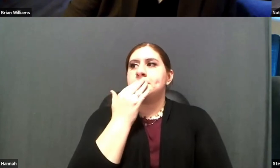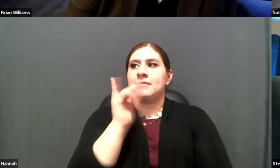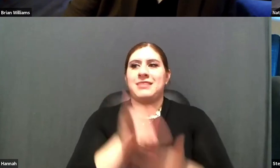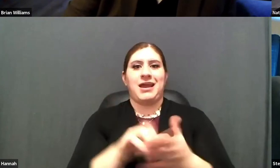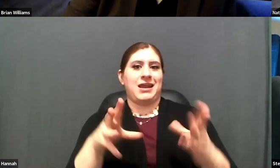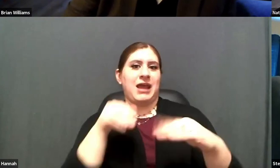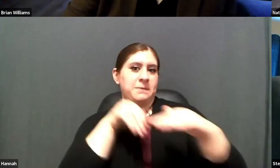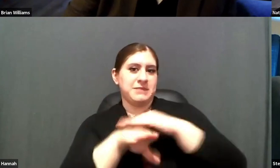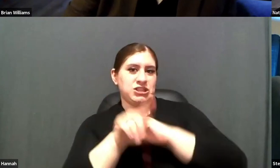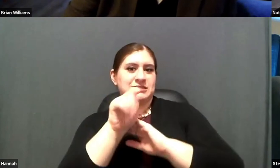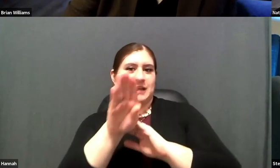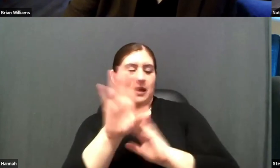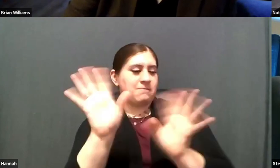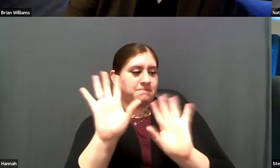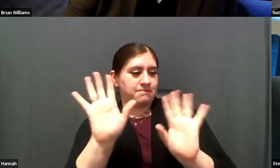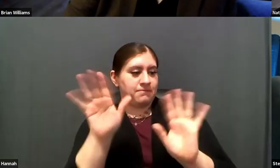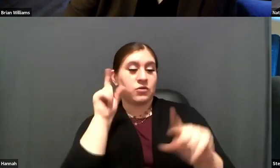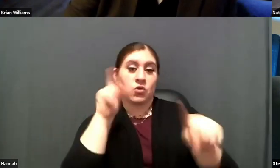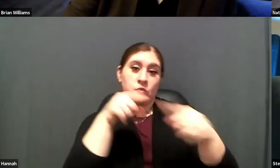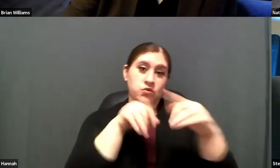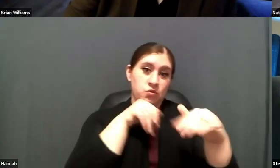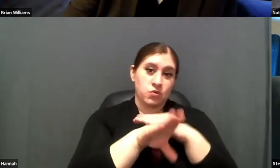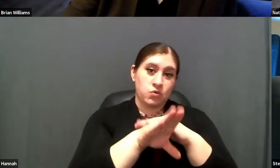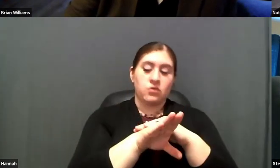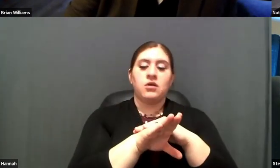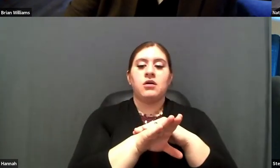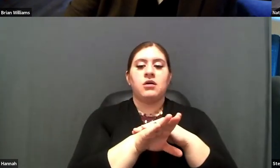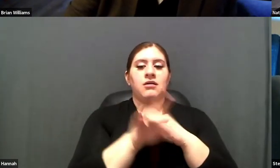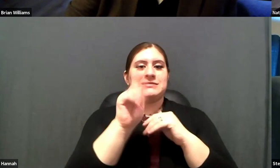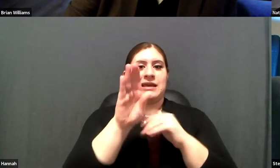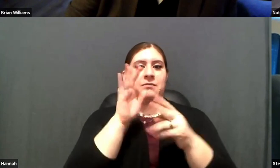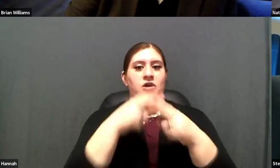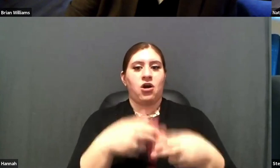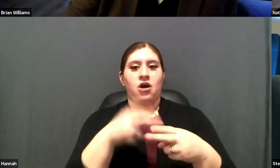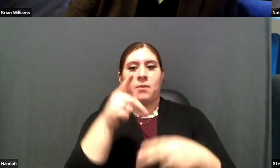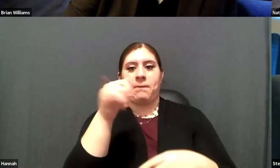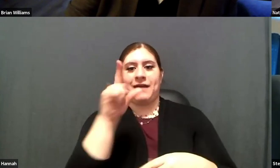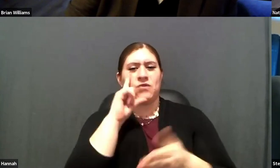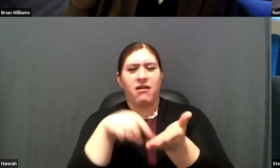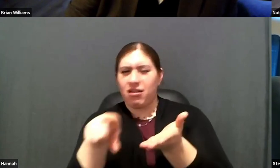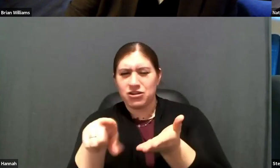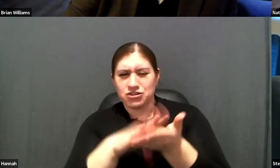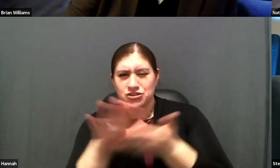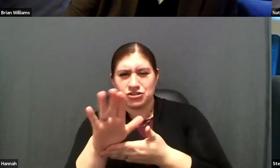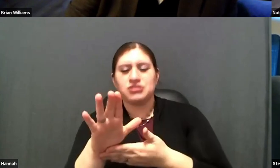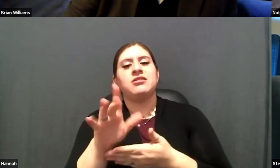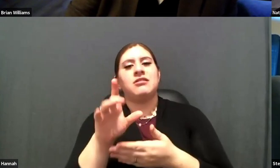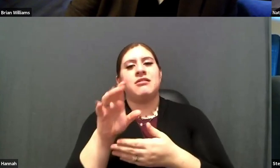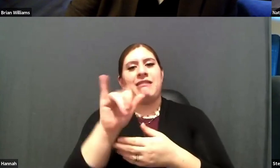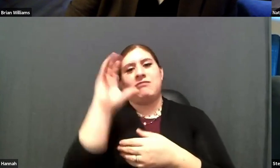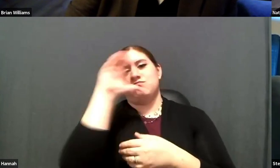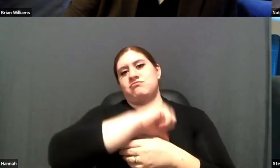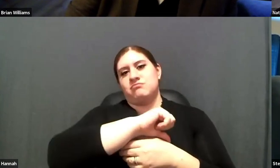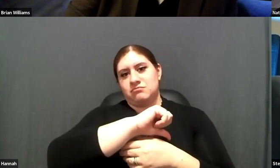admissions tab, you would go to admissions, and I think it's a tab called pay for college. I have to look it up, but basically it's like an estimate